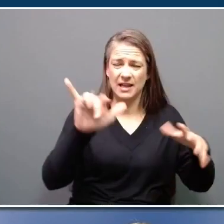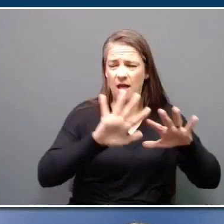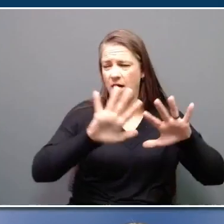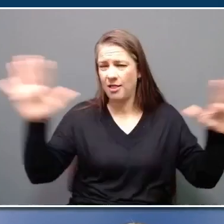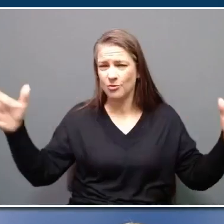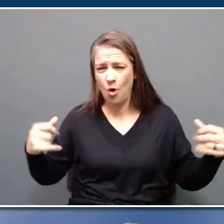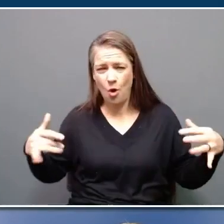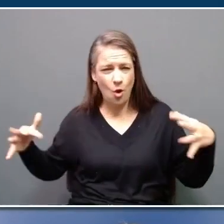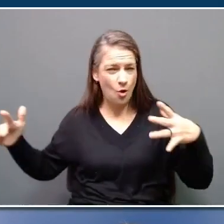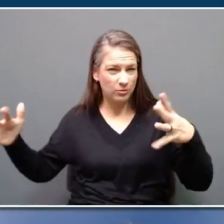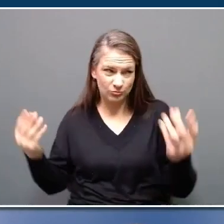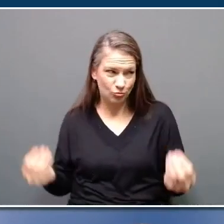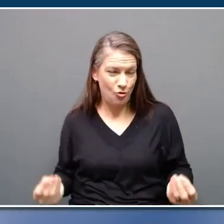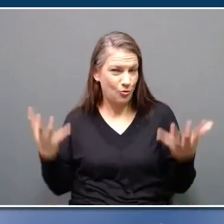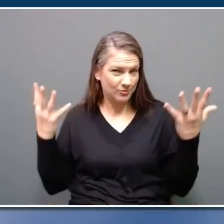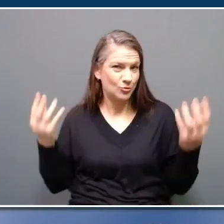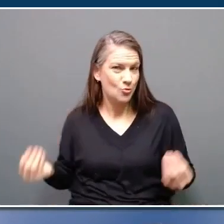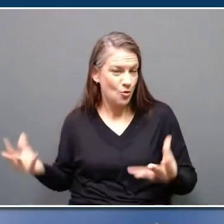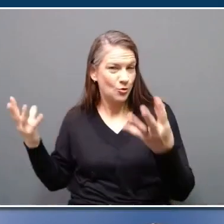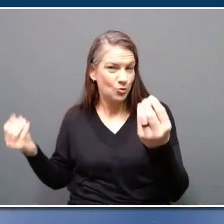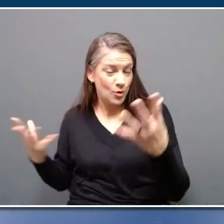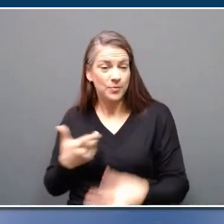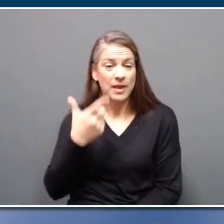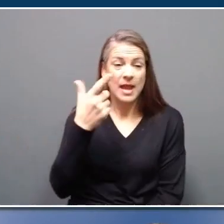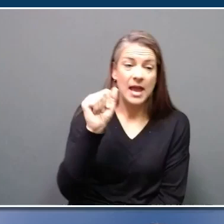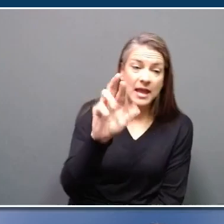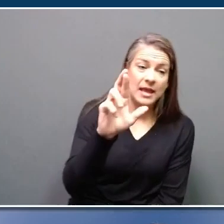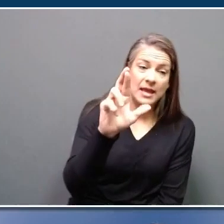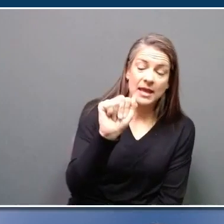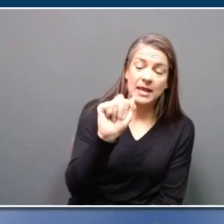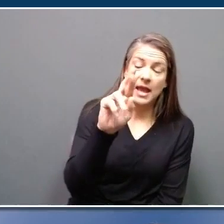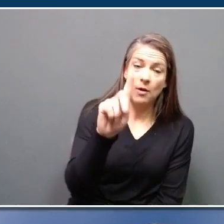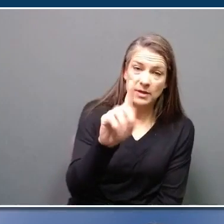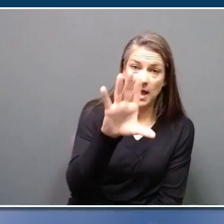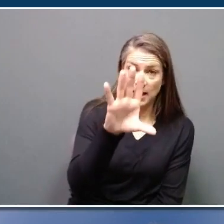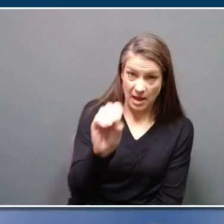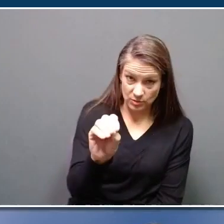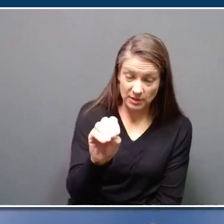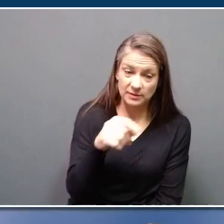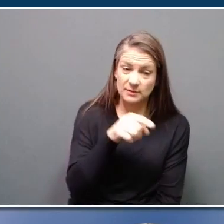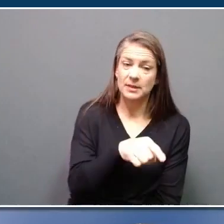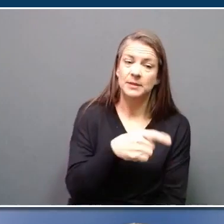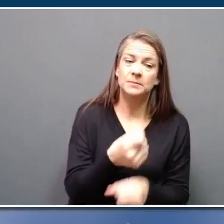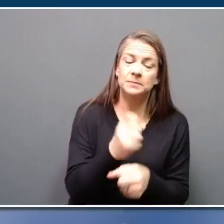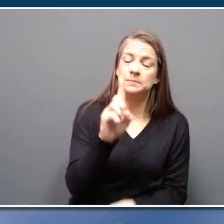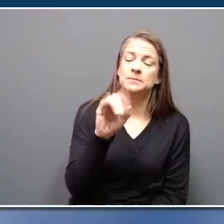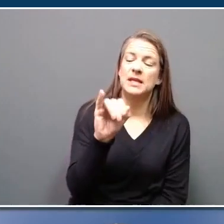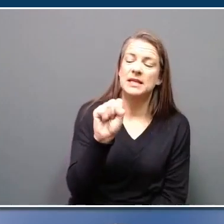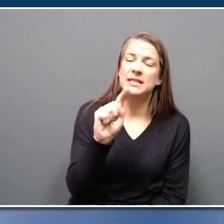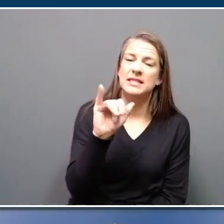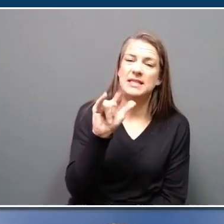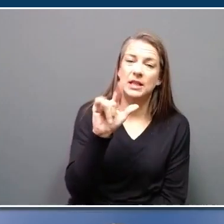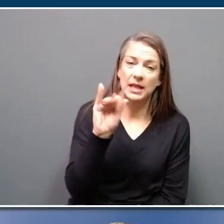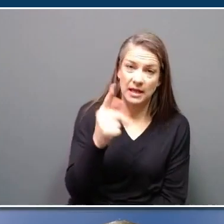minutes south of Lexington, the Garrett County Distilling Company will include a distillery as well as 2 rickhouses,